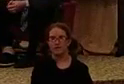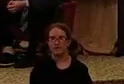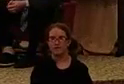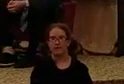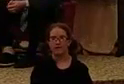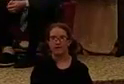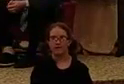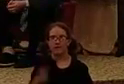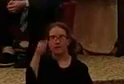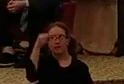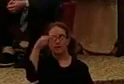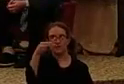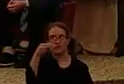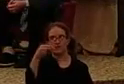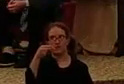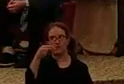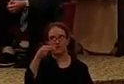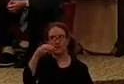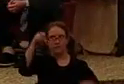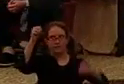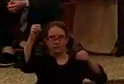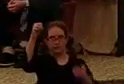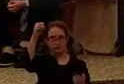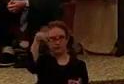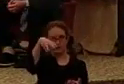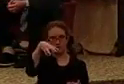is that H that was dropped in